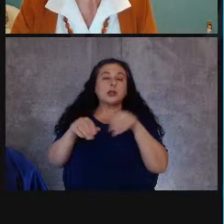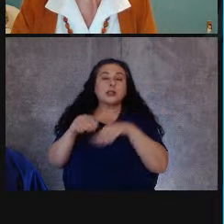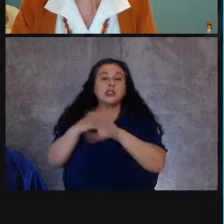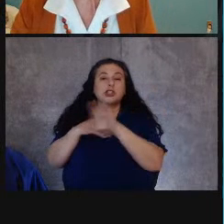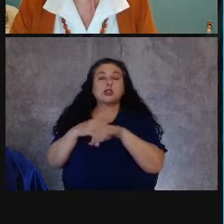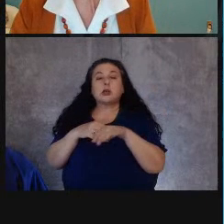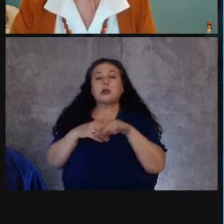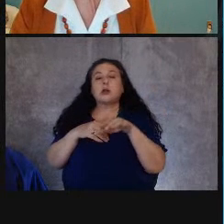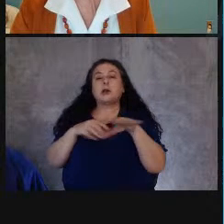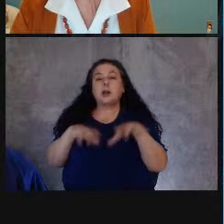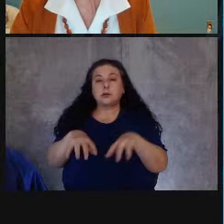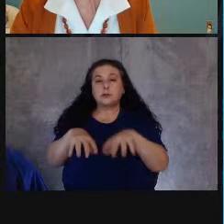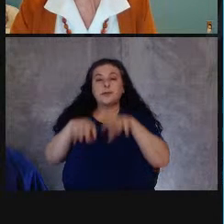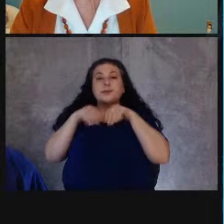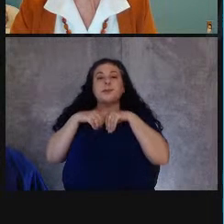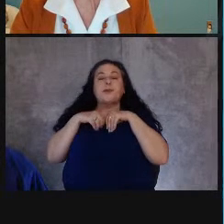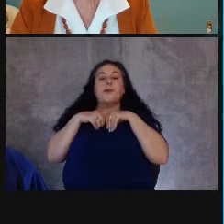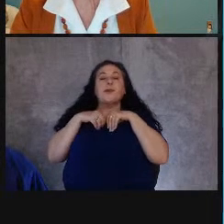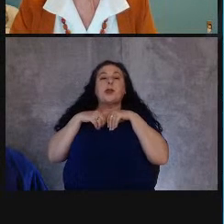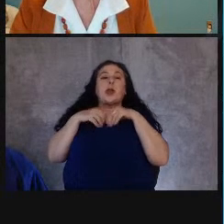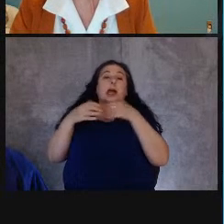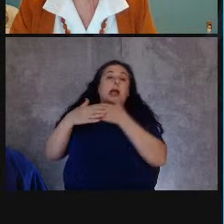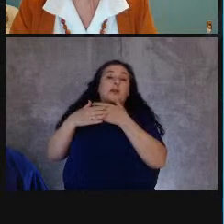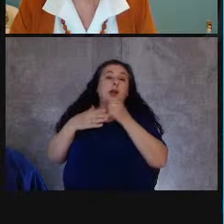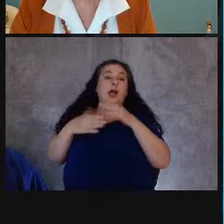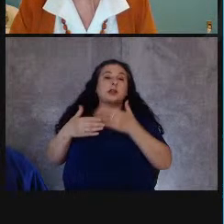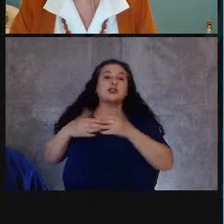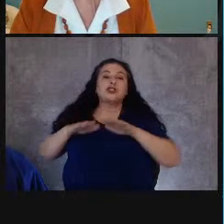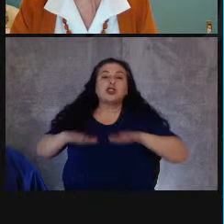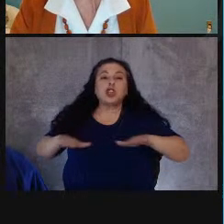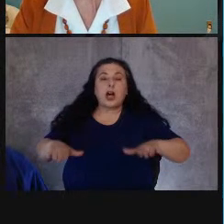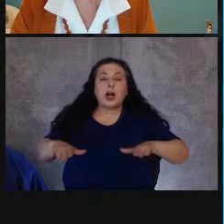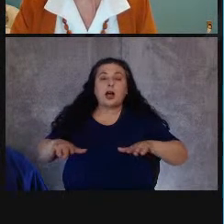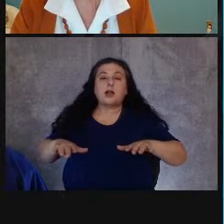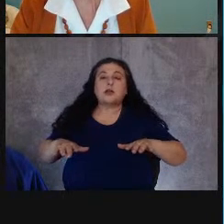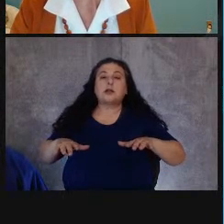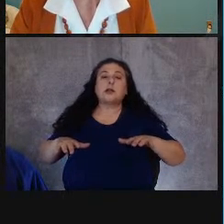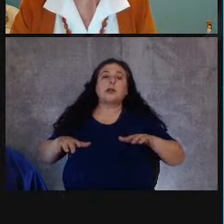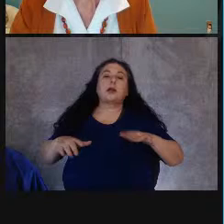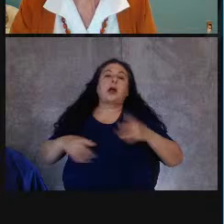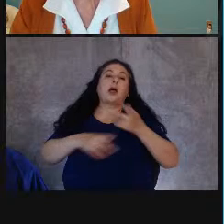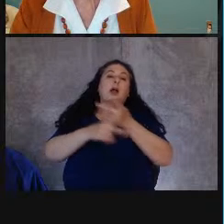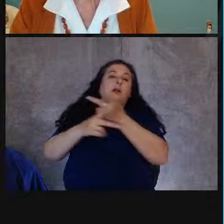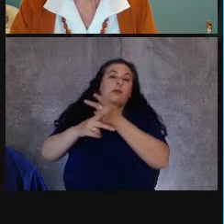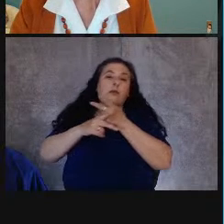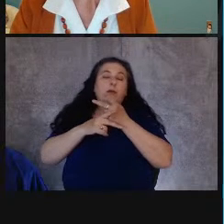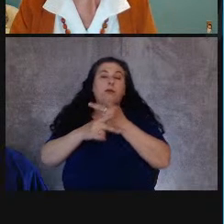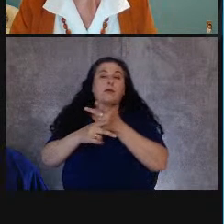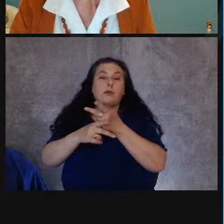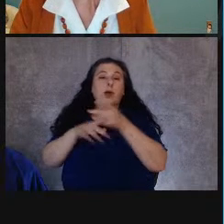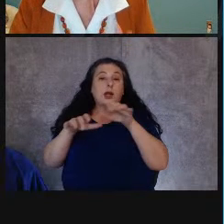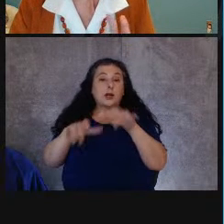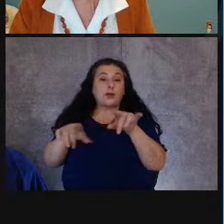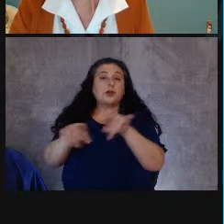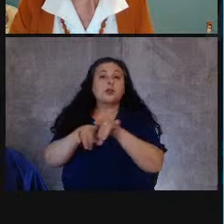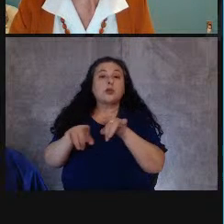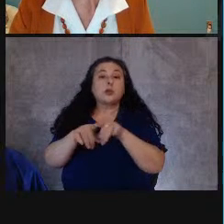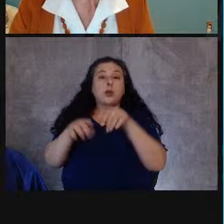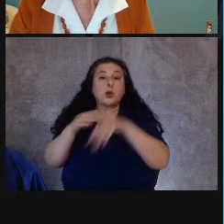took on infant and child welfare activities as well. And